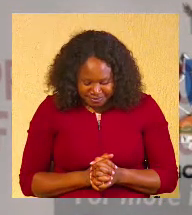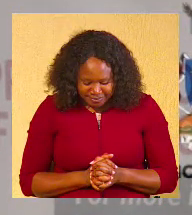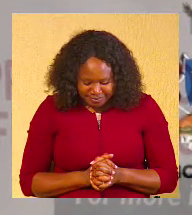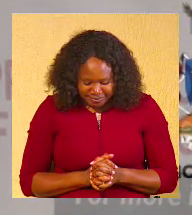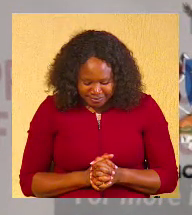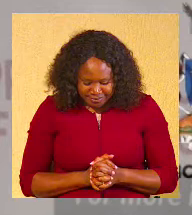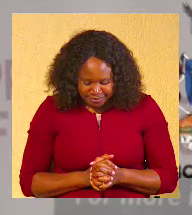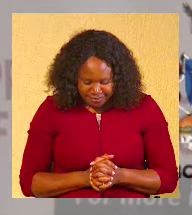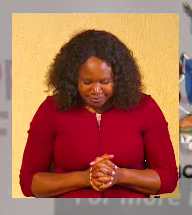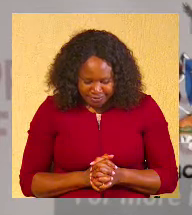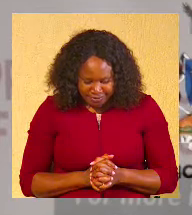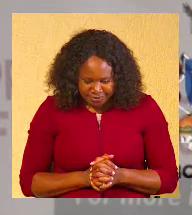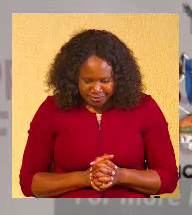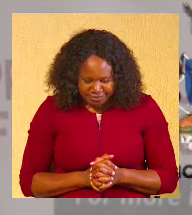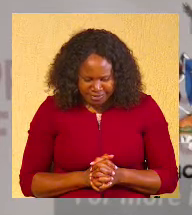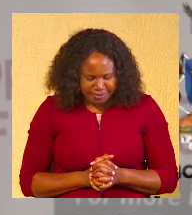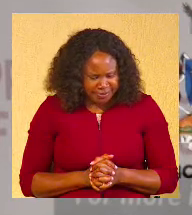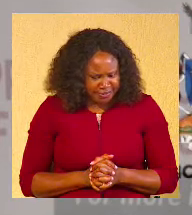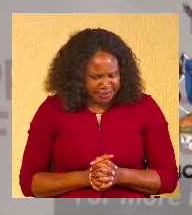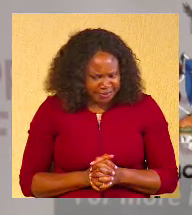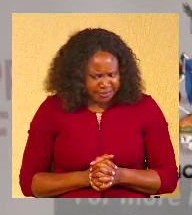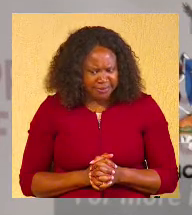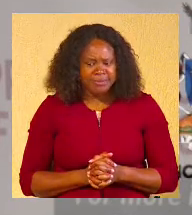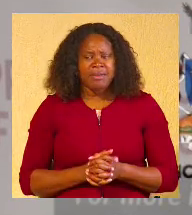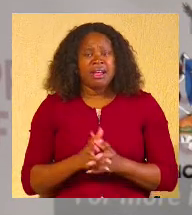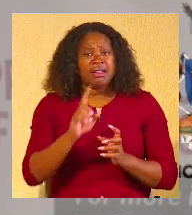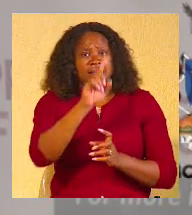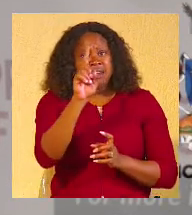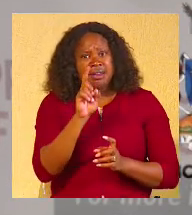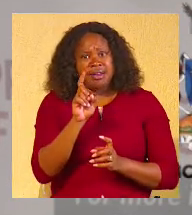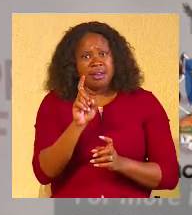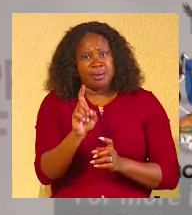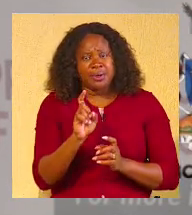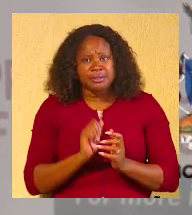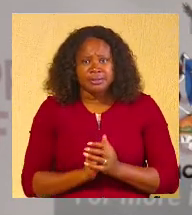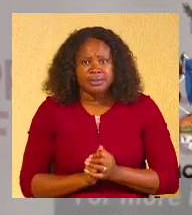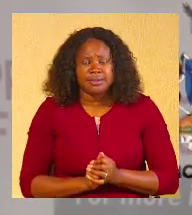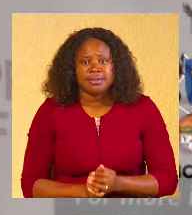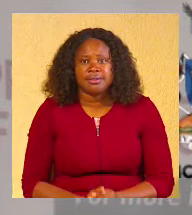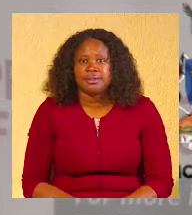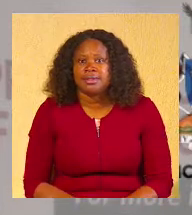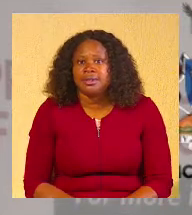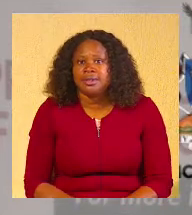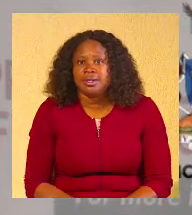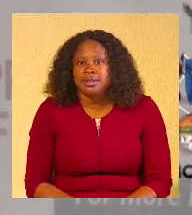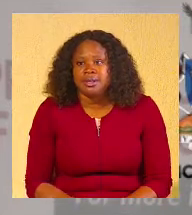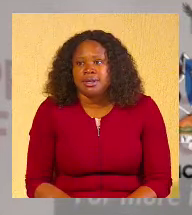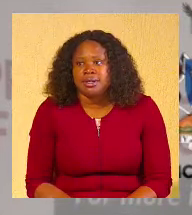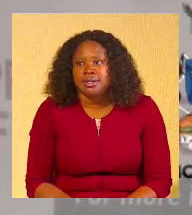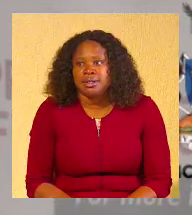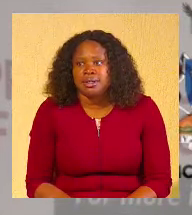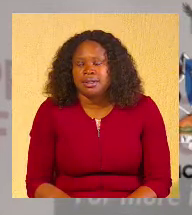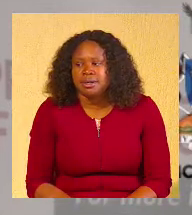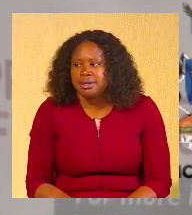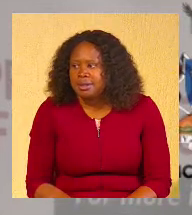afternoon to the nation. My question is, as people are opening quarantine,